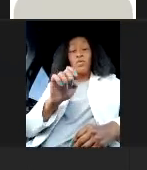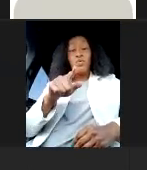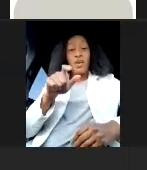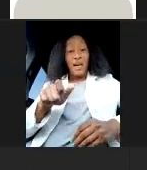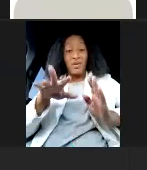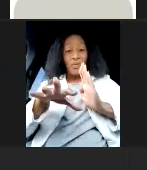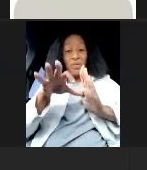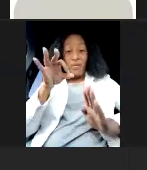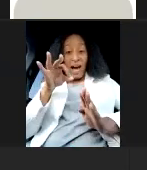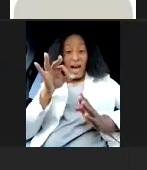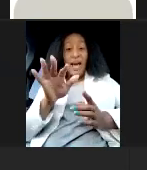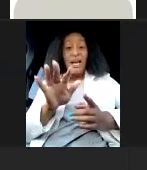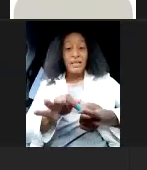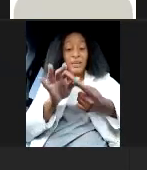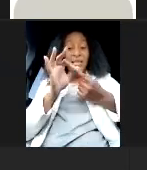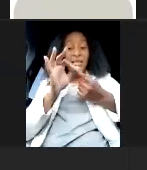density formula,